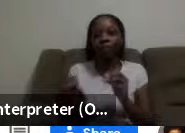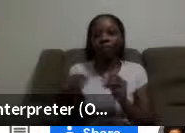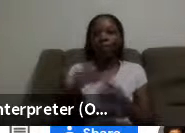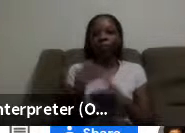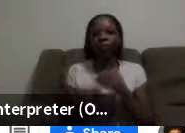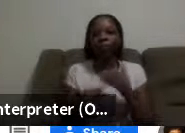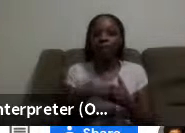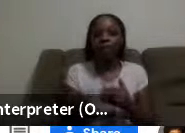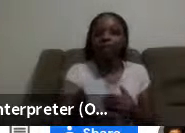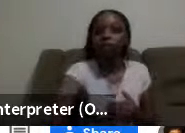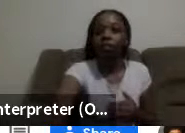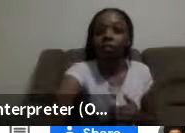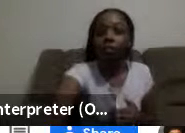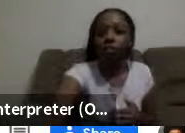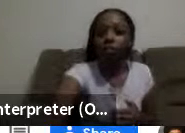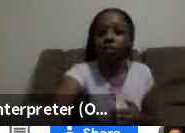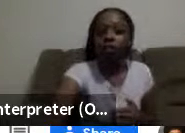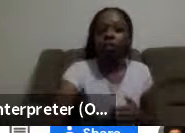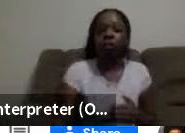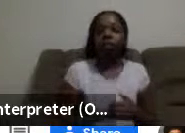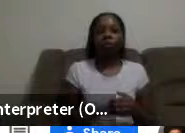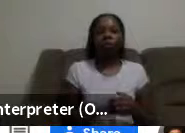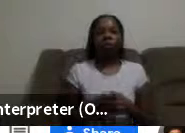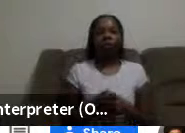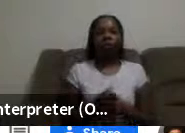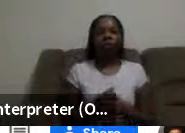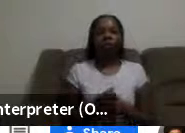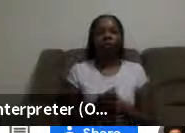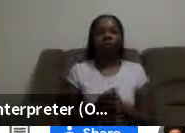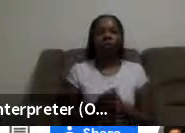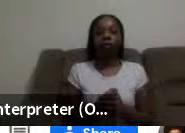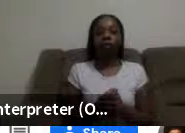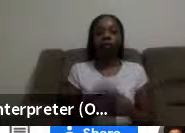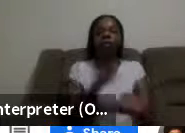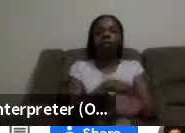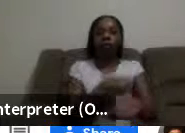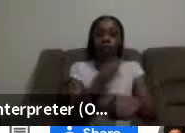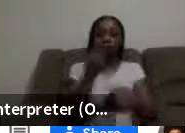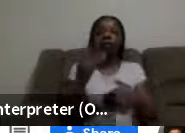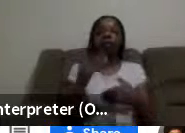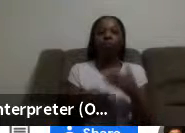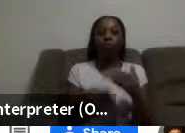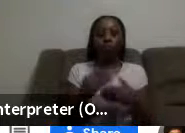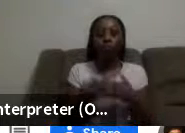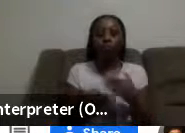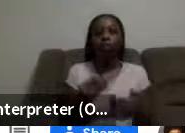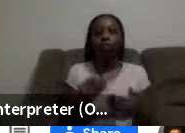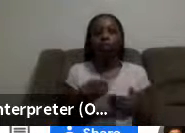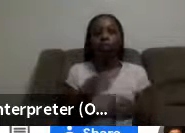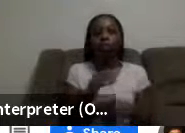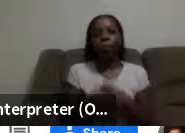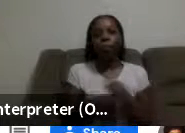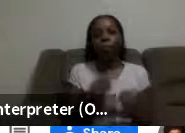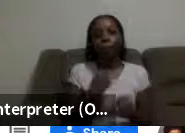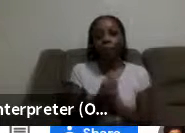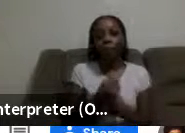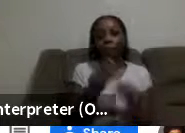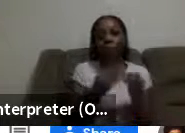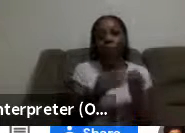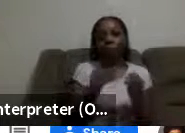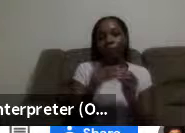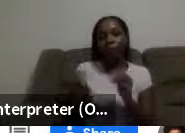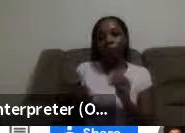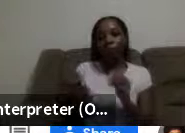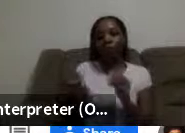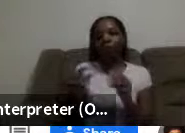Senate. It's a whole structure and process. And so moving to this yearly allocation cycle will allow us